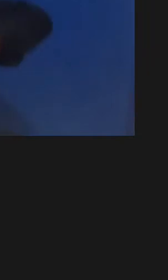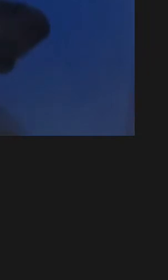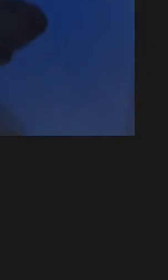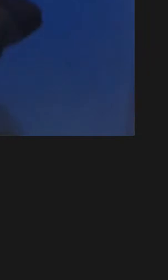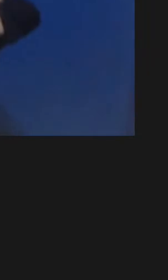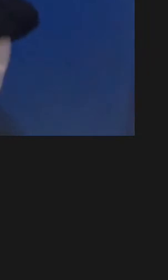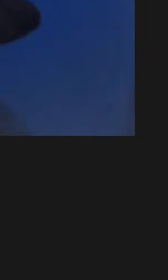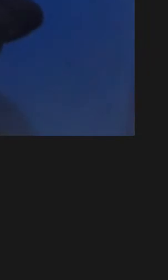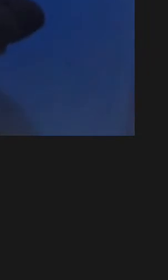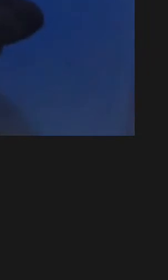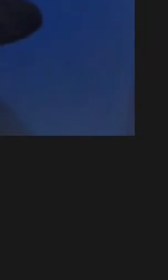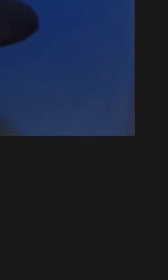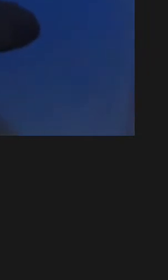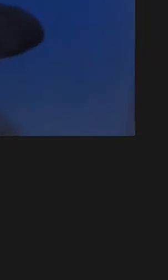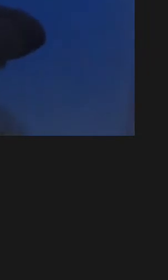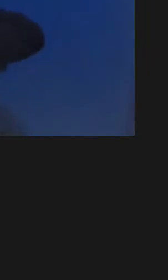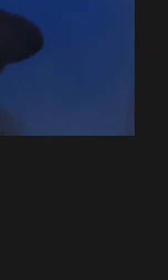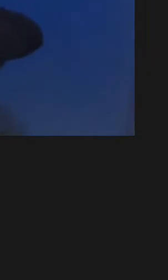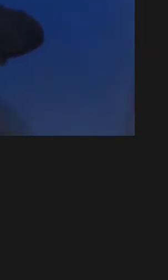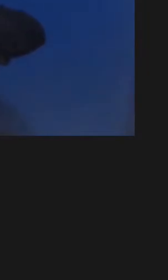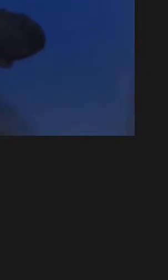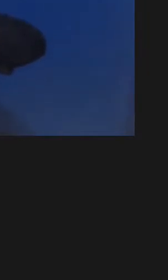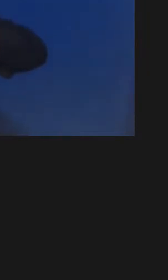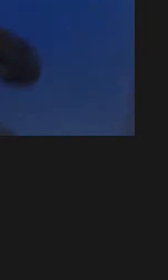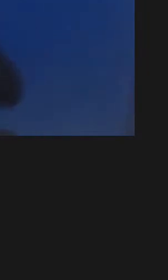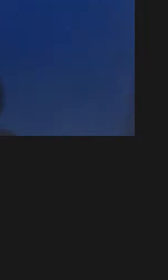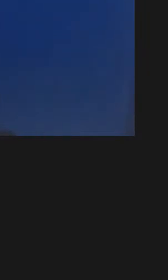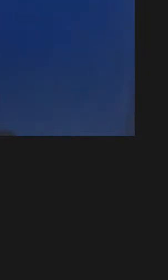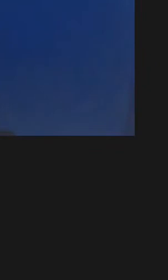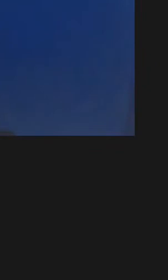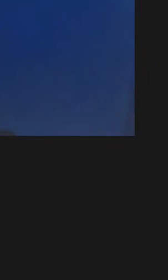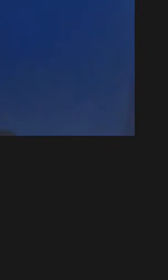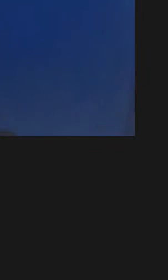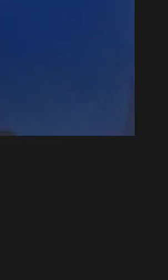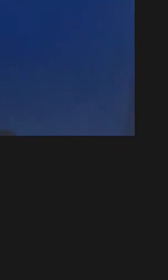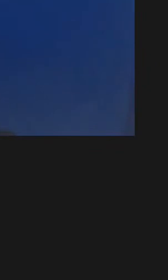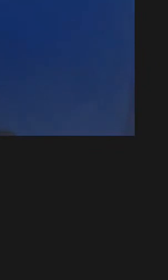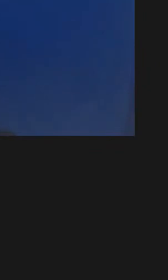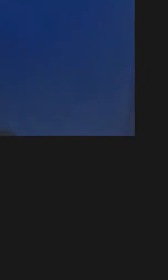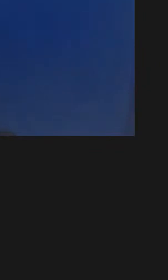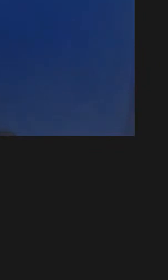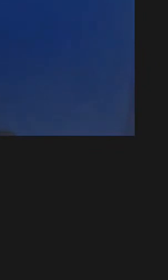mental health during the COVID pandemic, Dr. Acuna?